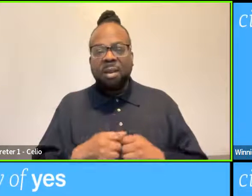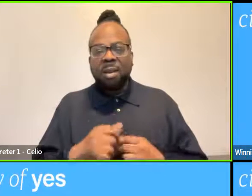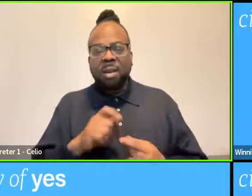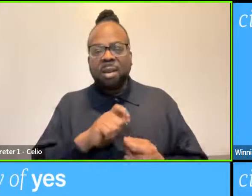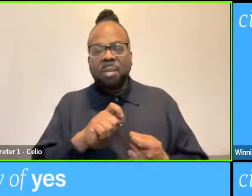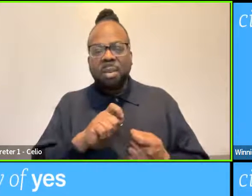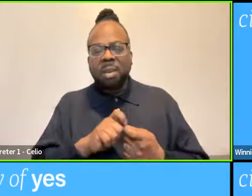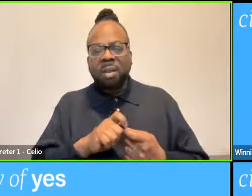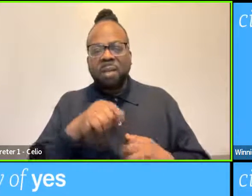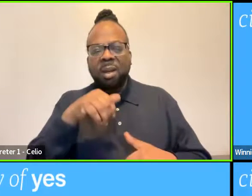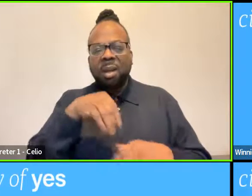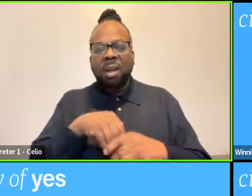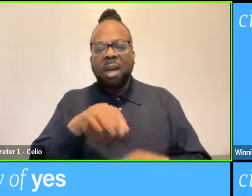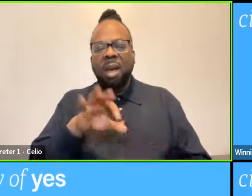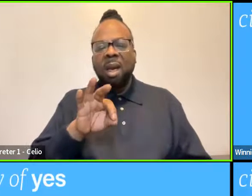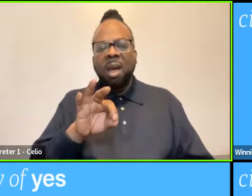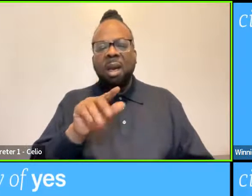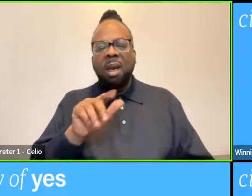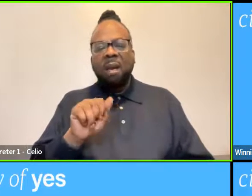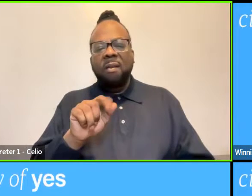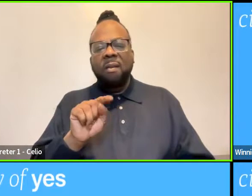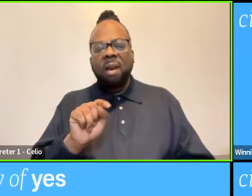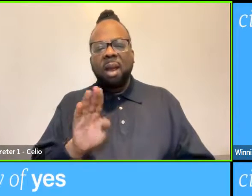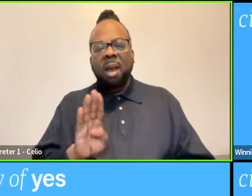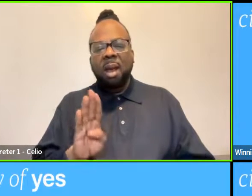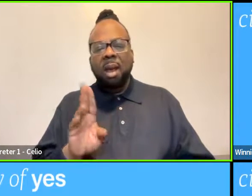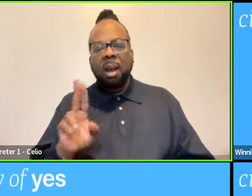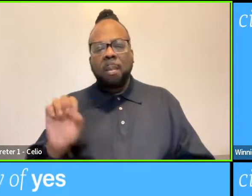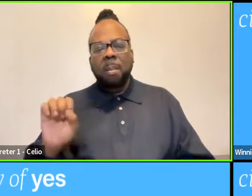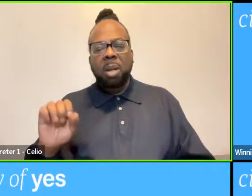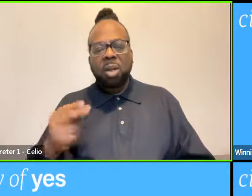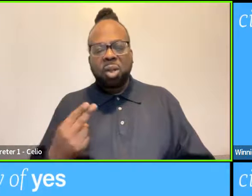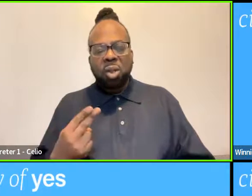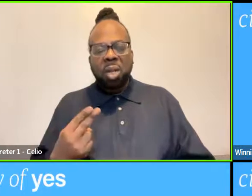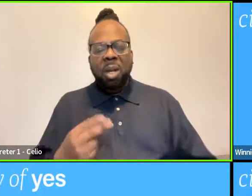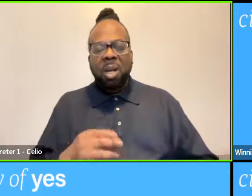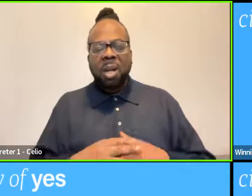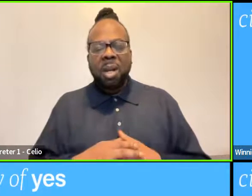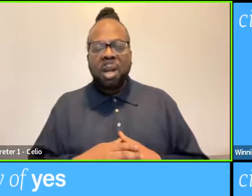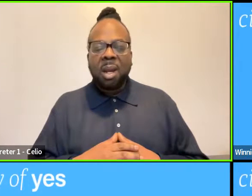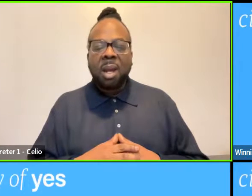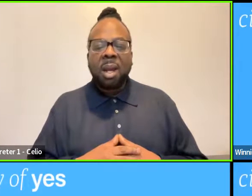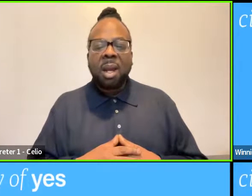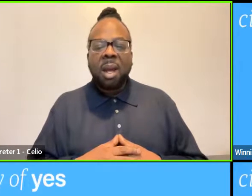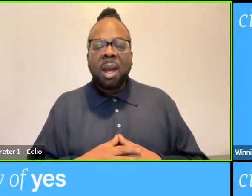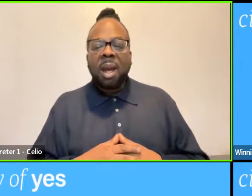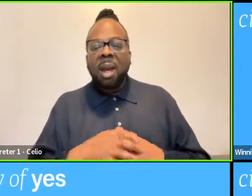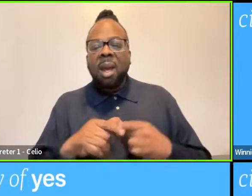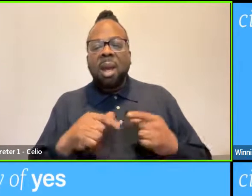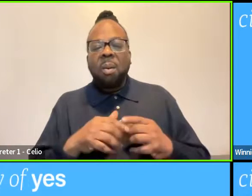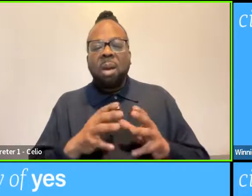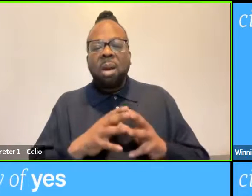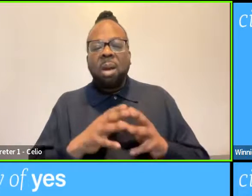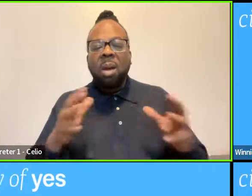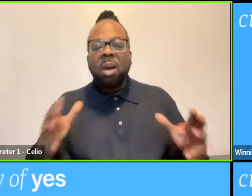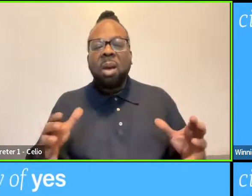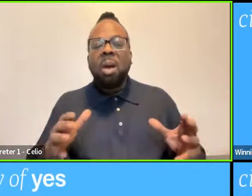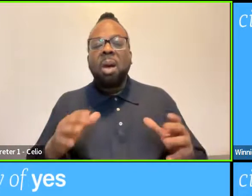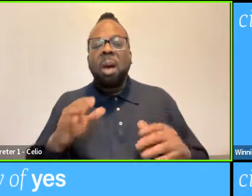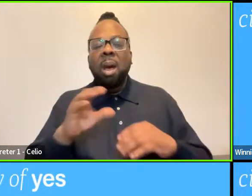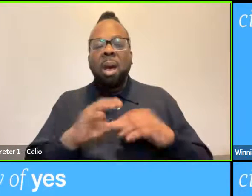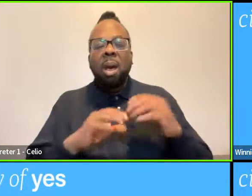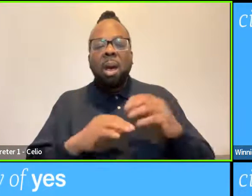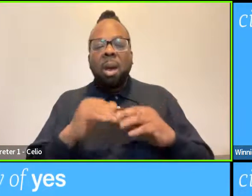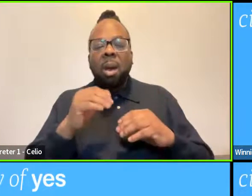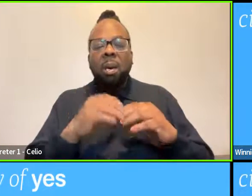in East Flatbush at this moment, is where this question is going. With the excessive construction in East Flatbush, which has